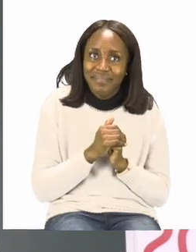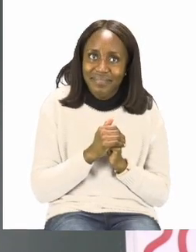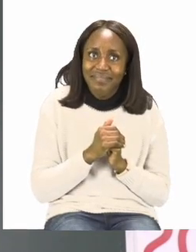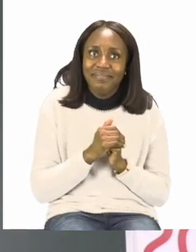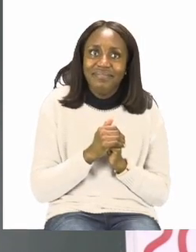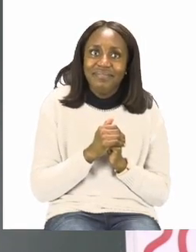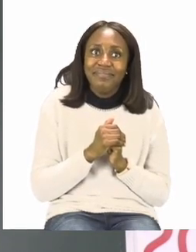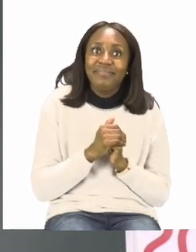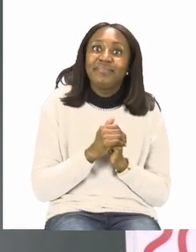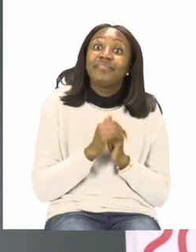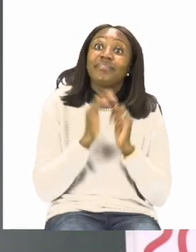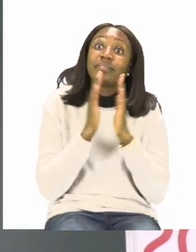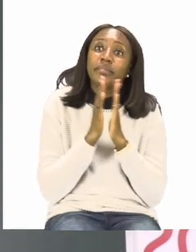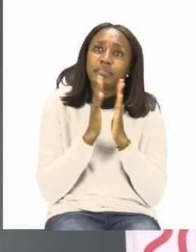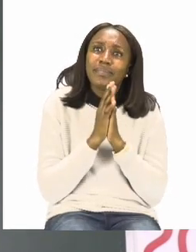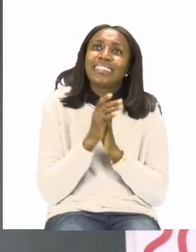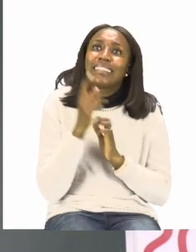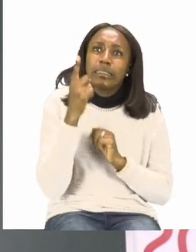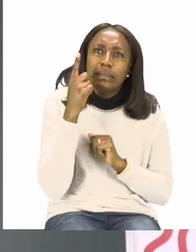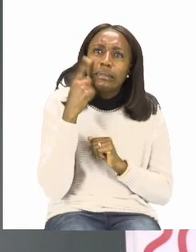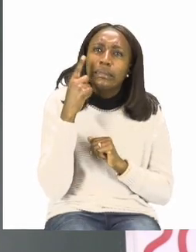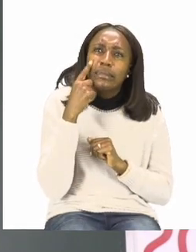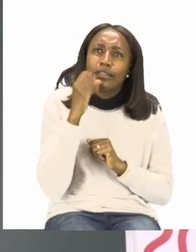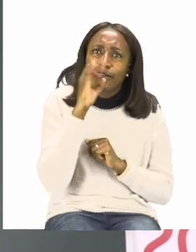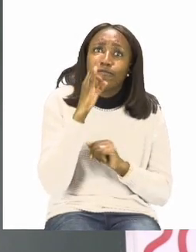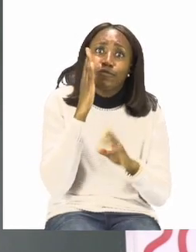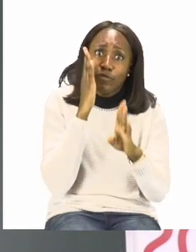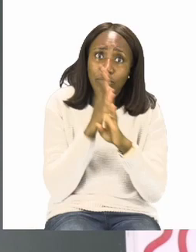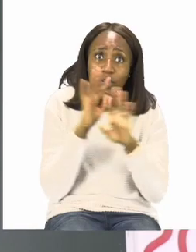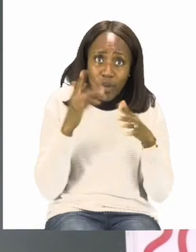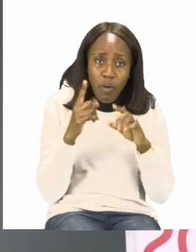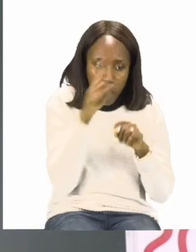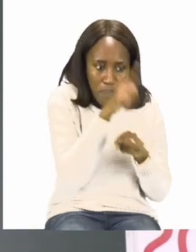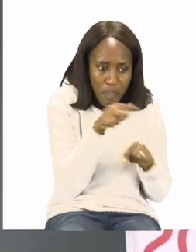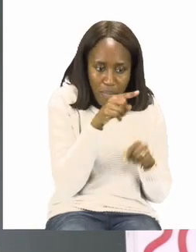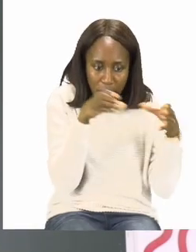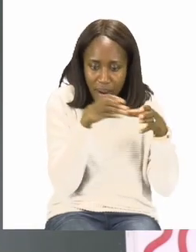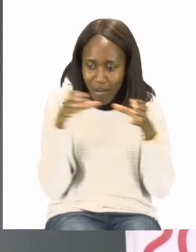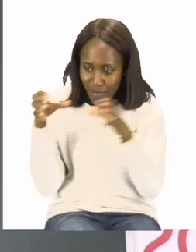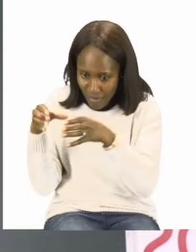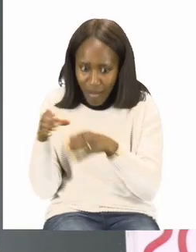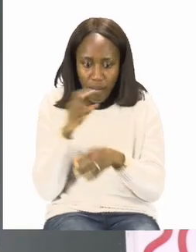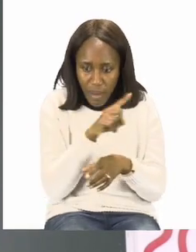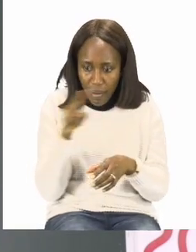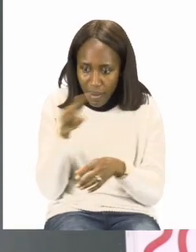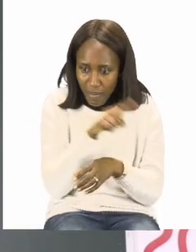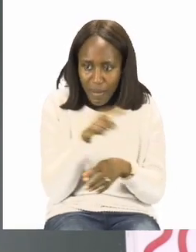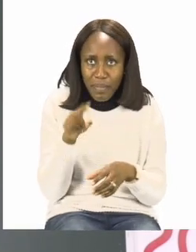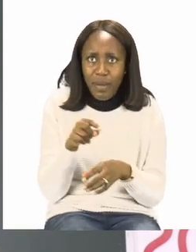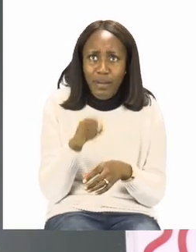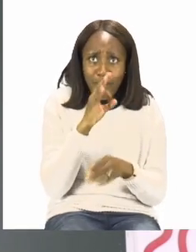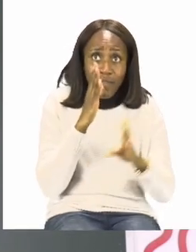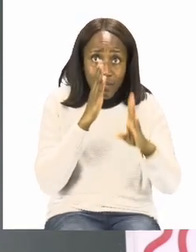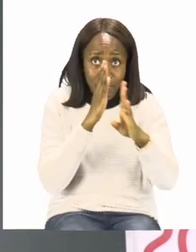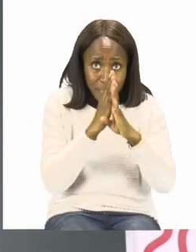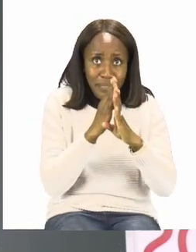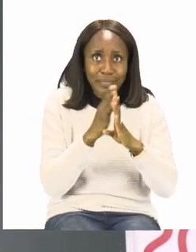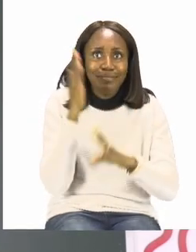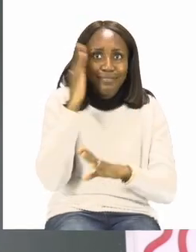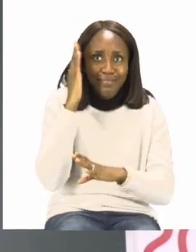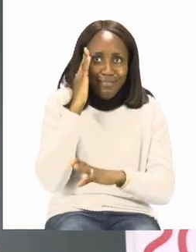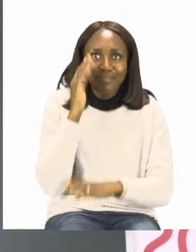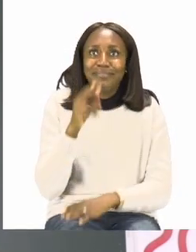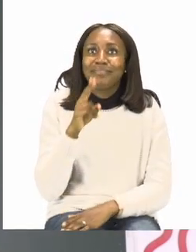box. But you need to check if it is true by doing your 2 bundles. Then if it is the answer that is